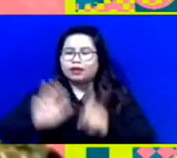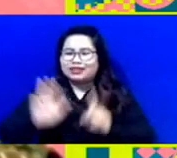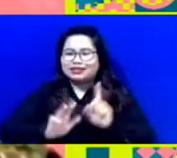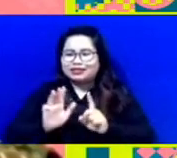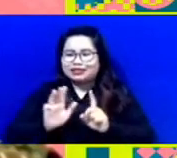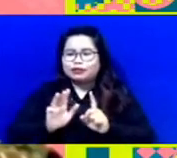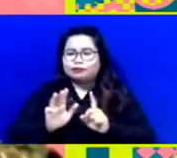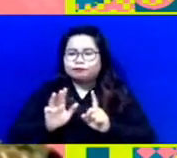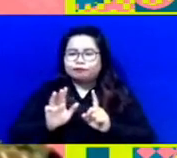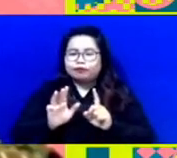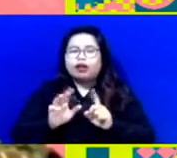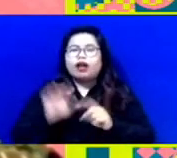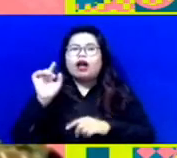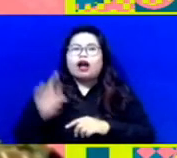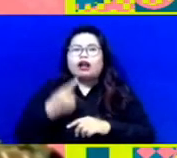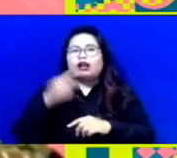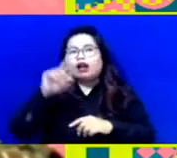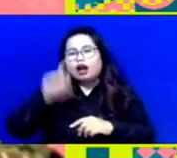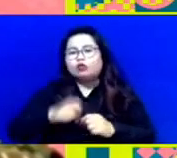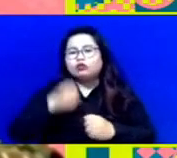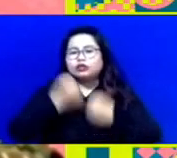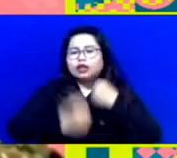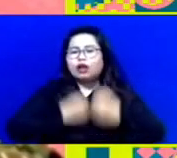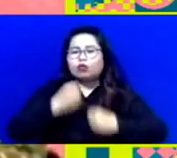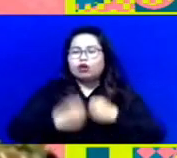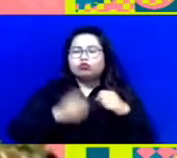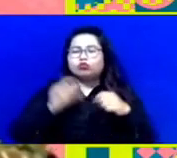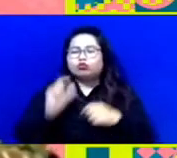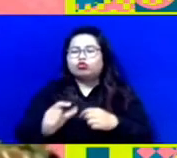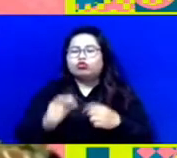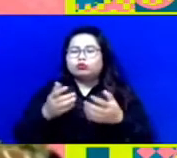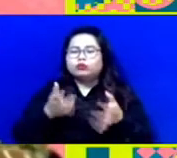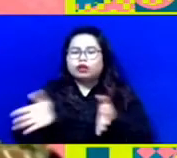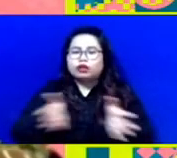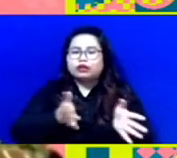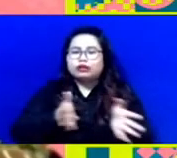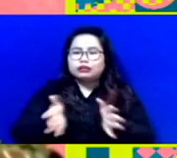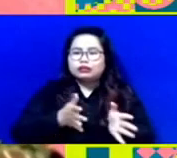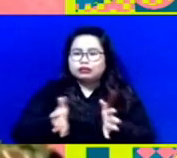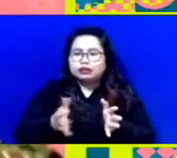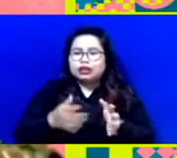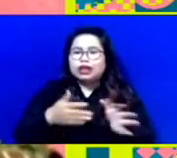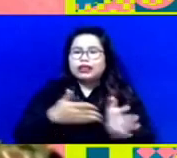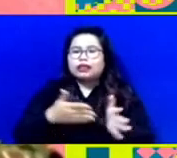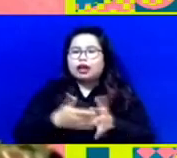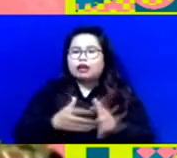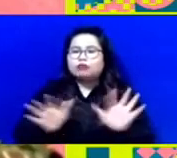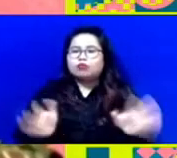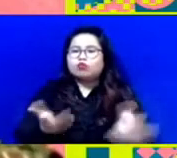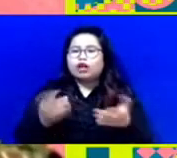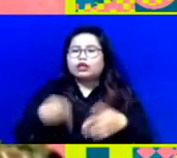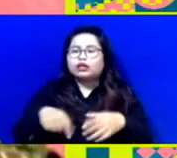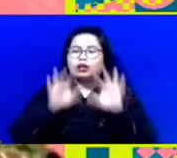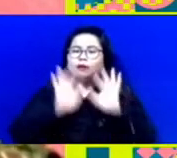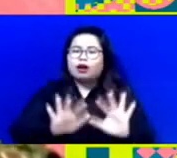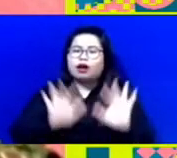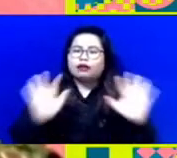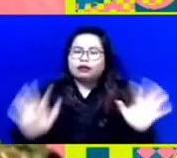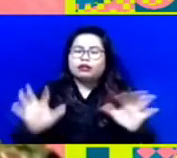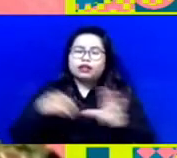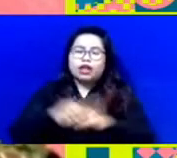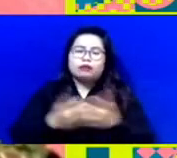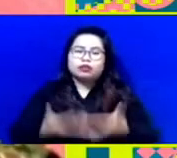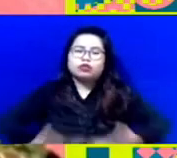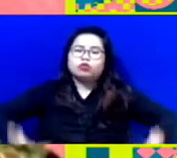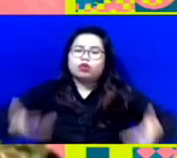development challenges and put SDGs delivery back on track. In times like these, all eyes are on